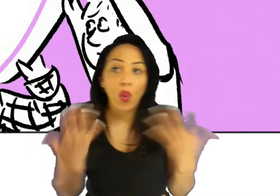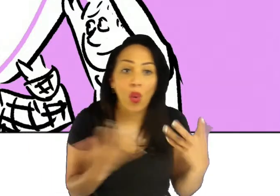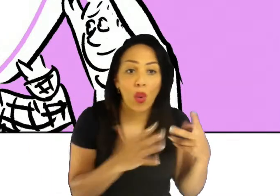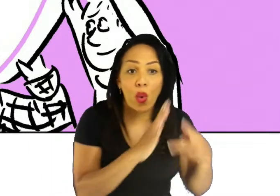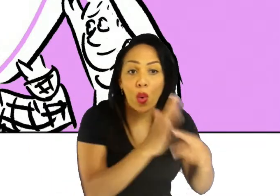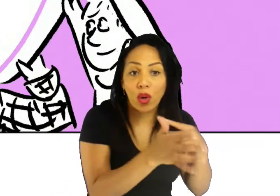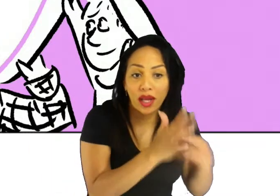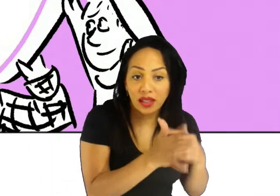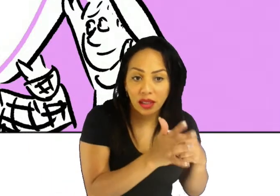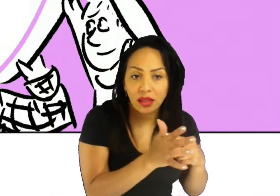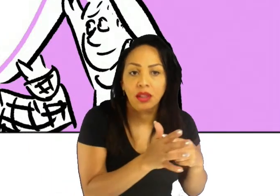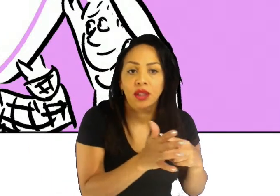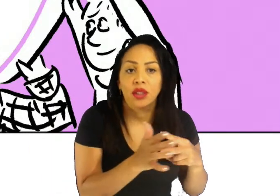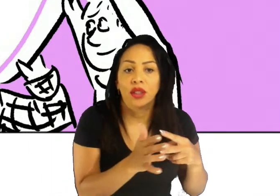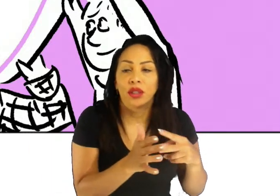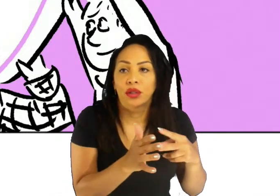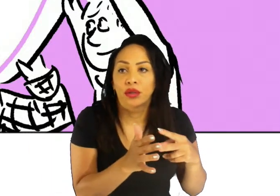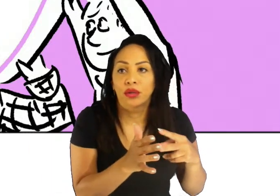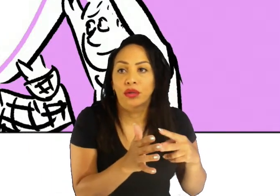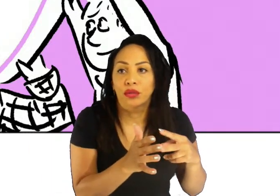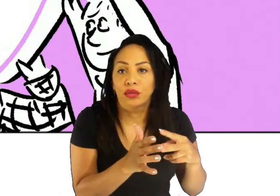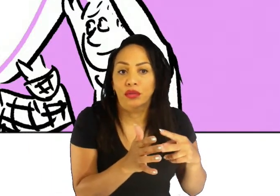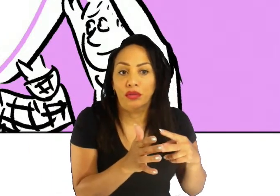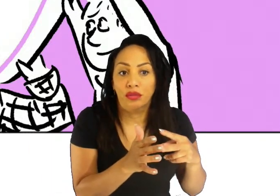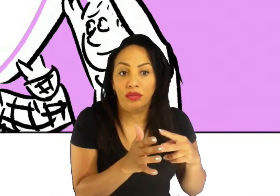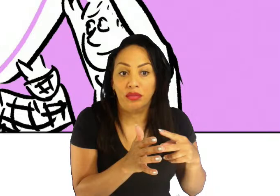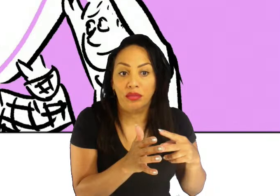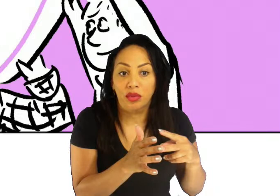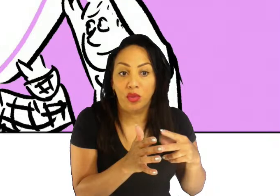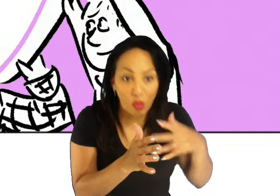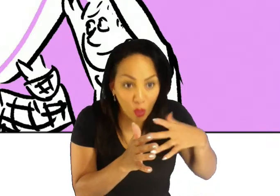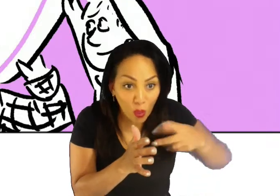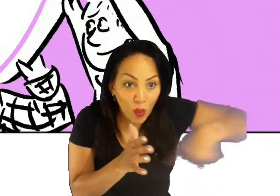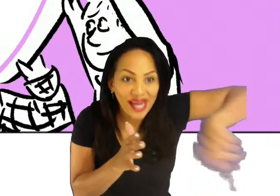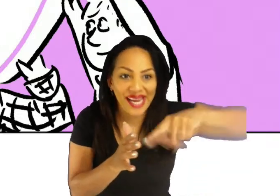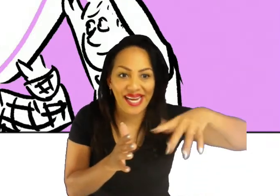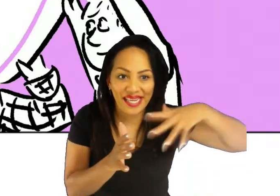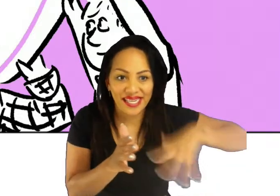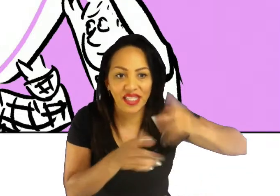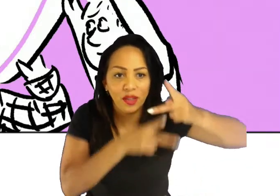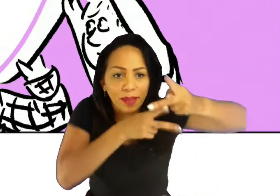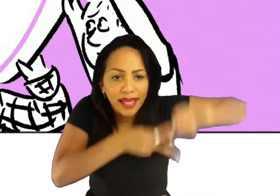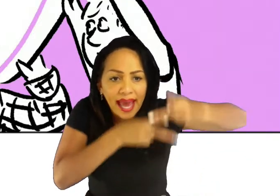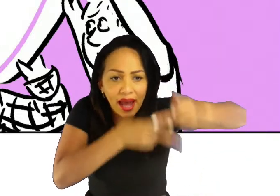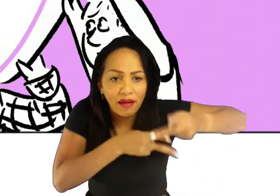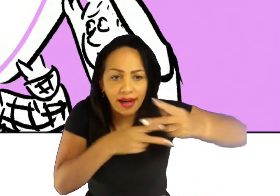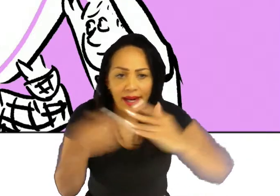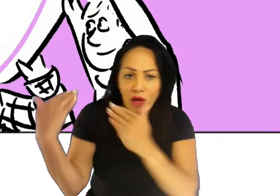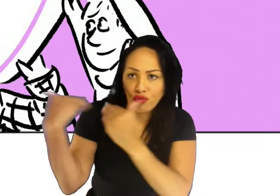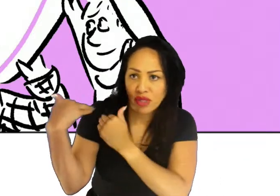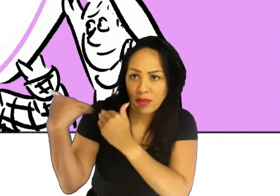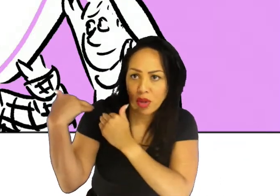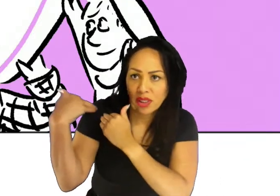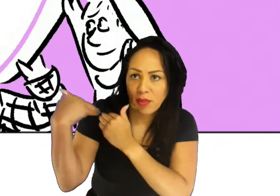for the people under it. We need to be caring and responsible and understanding.